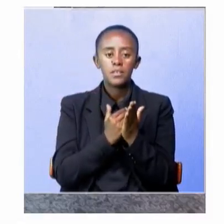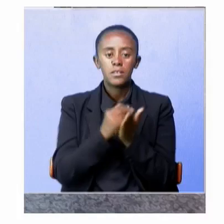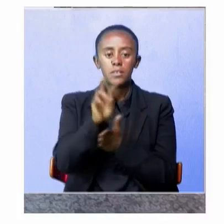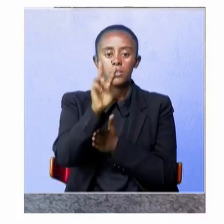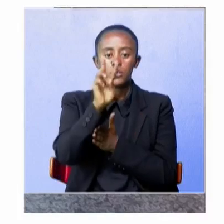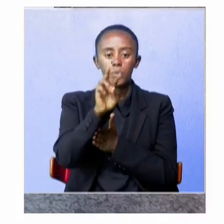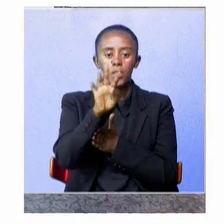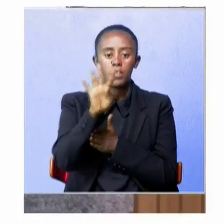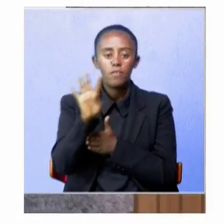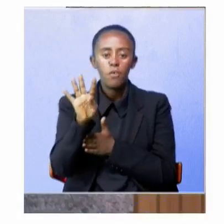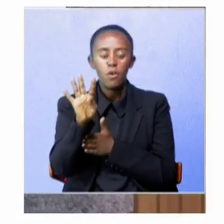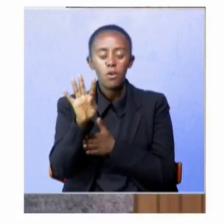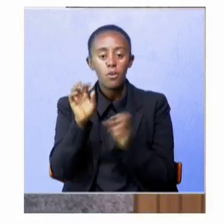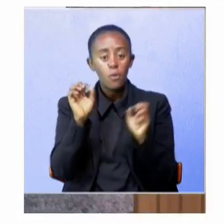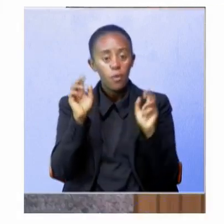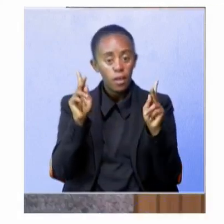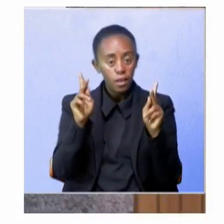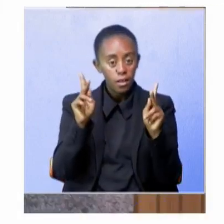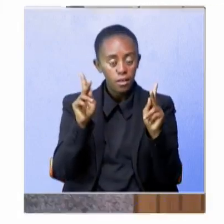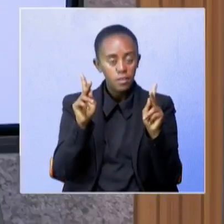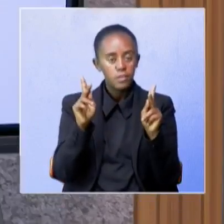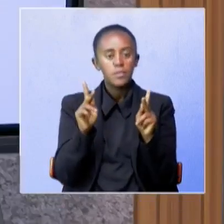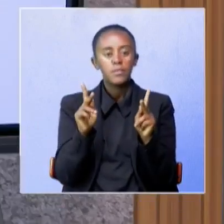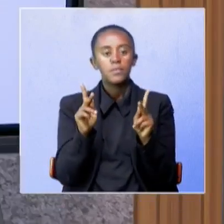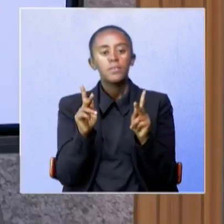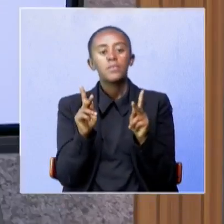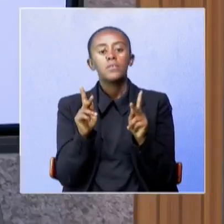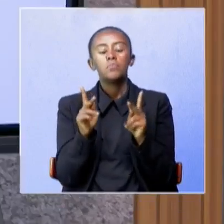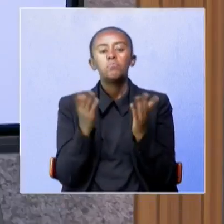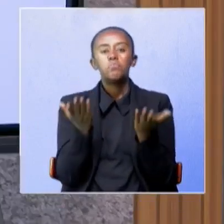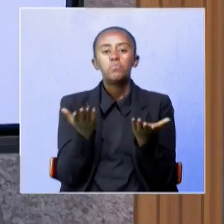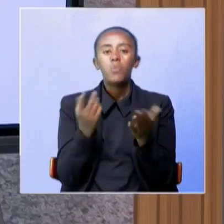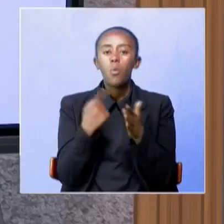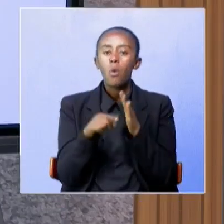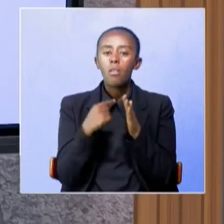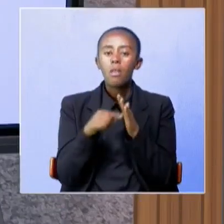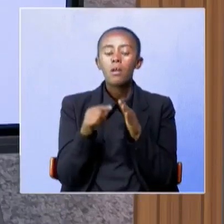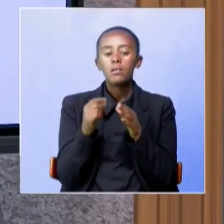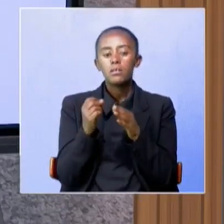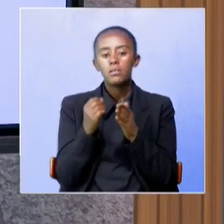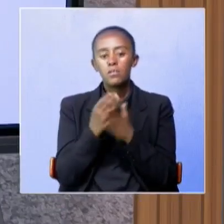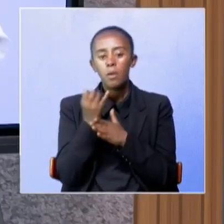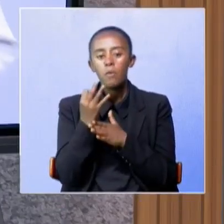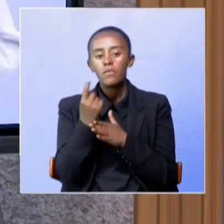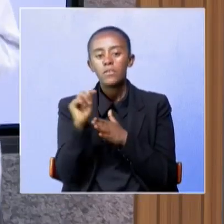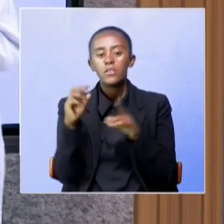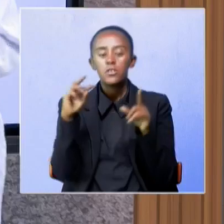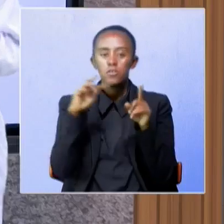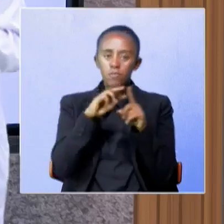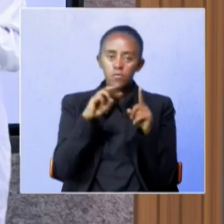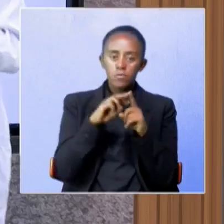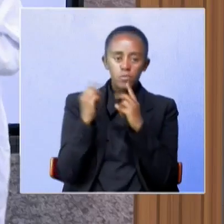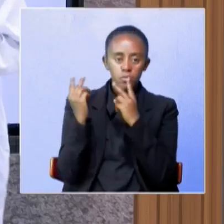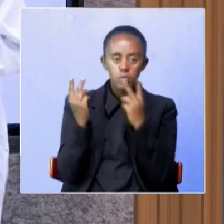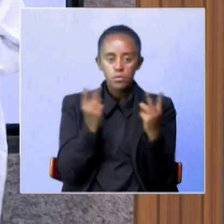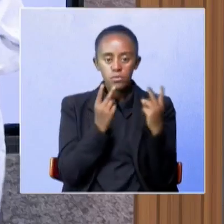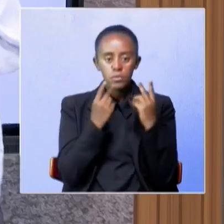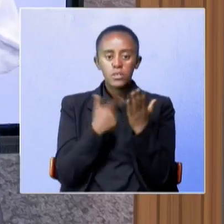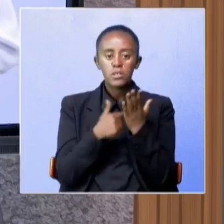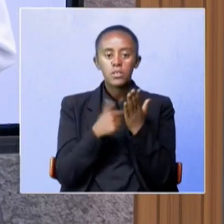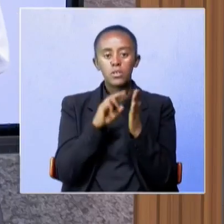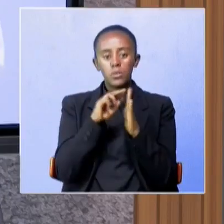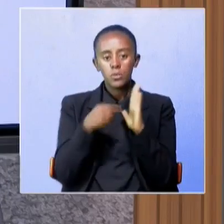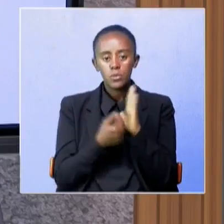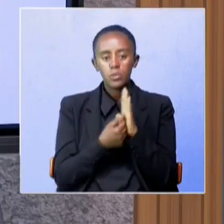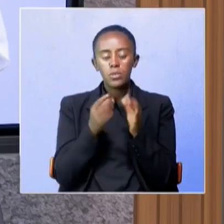24. Okay? And what are some of the vocabularies we should see in this unit and